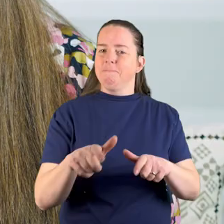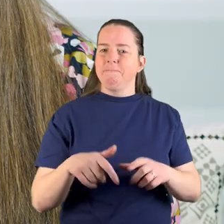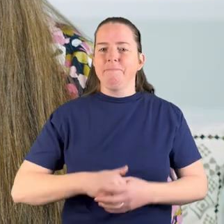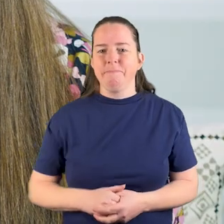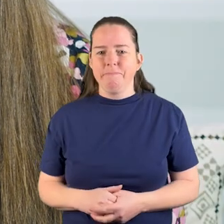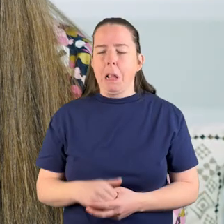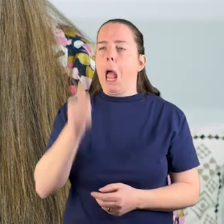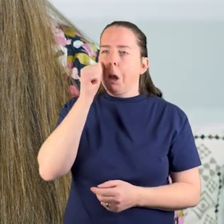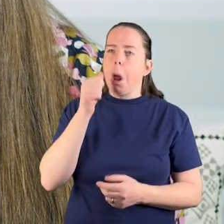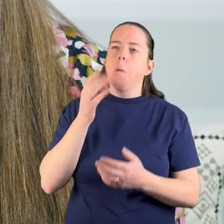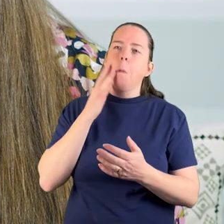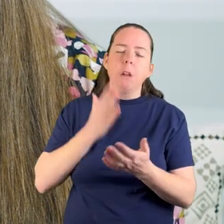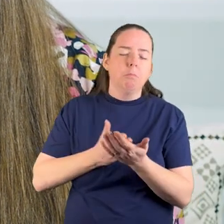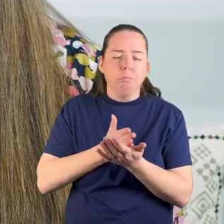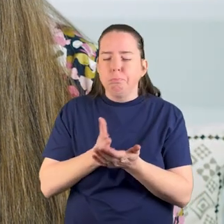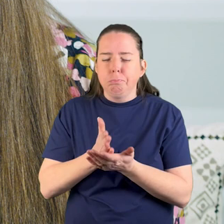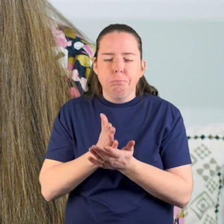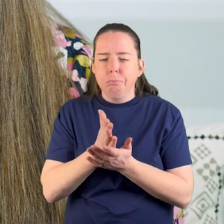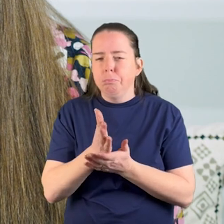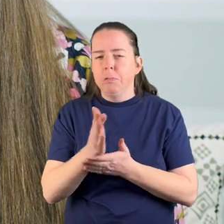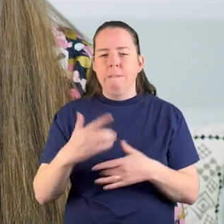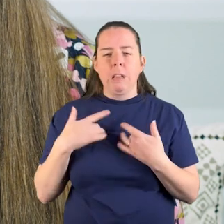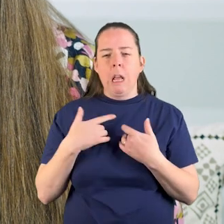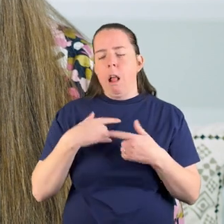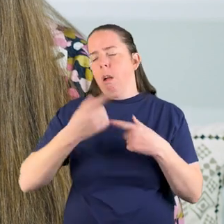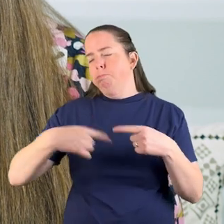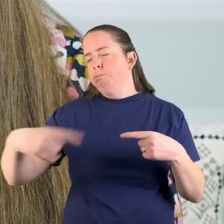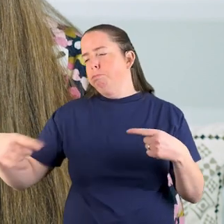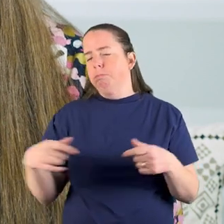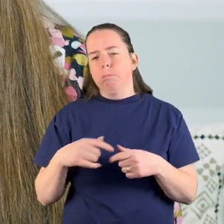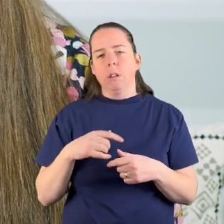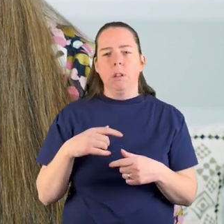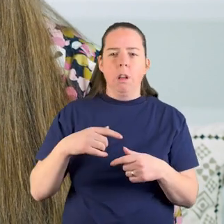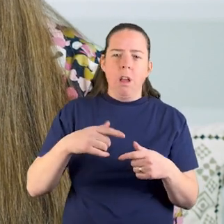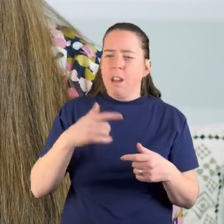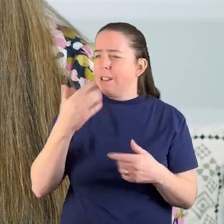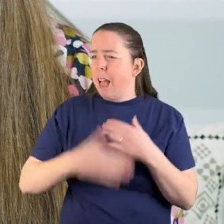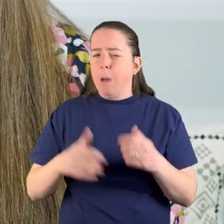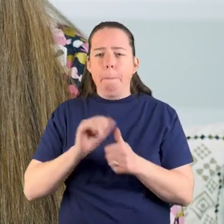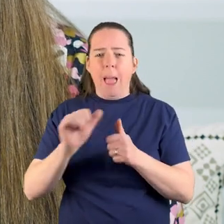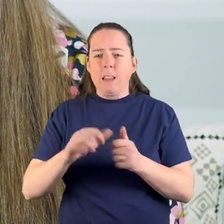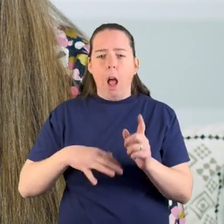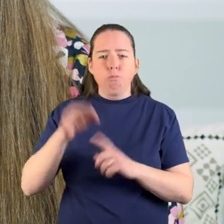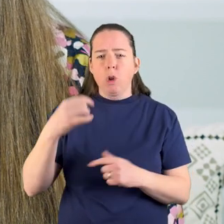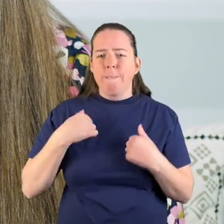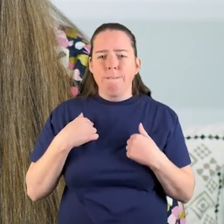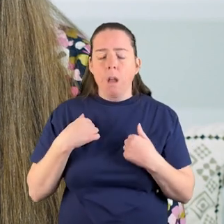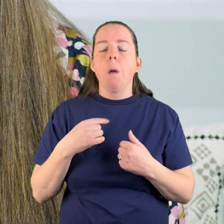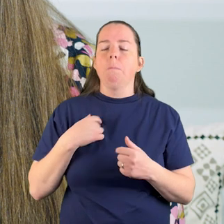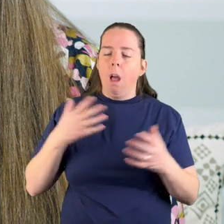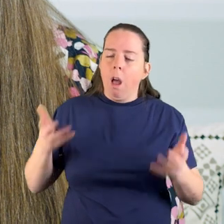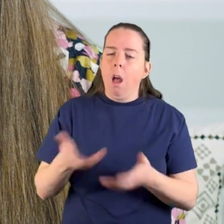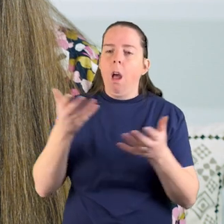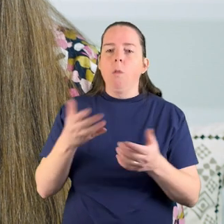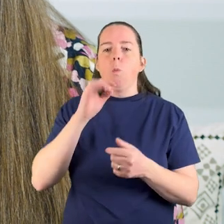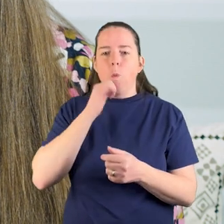I know when you're in the middle of it, you feel like it's never going to end, that you're never going to get better, but I can assure you that you